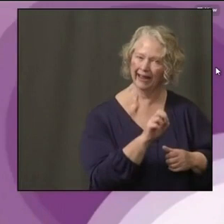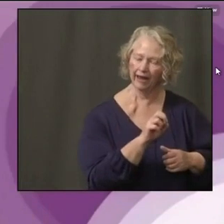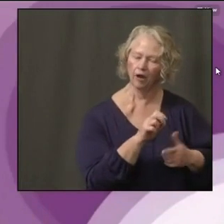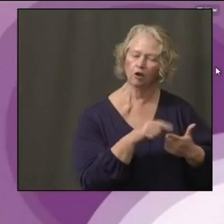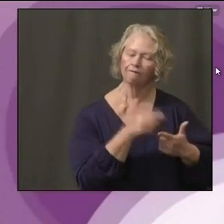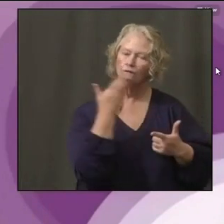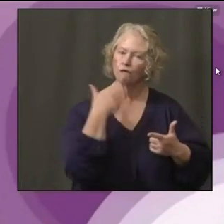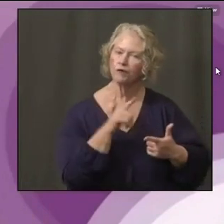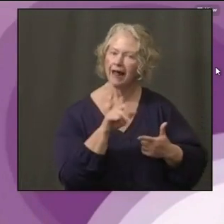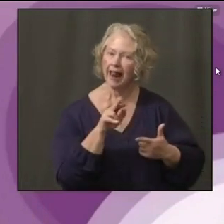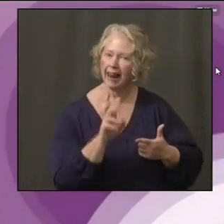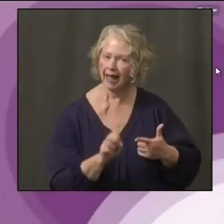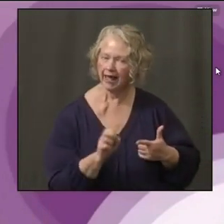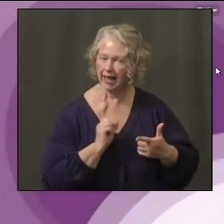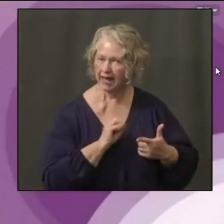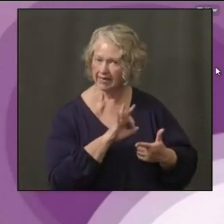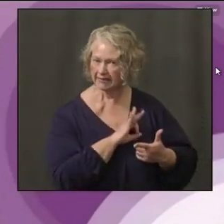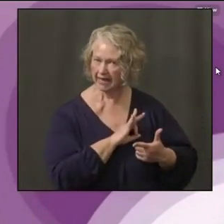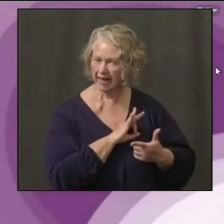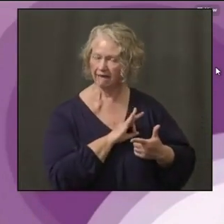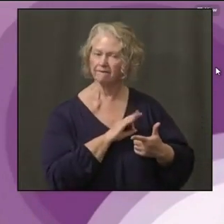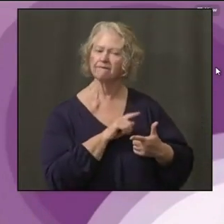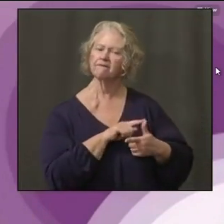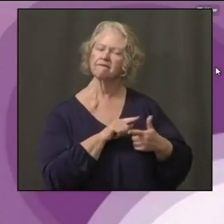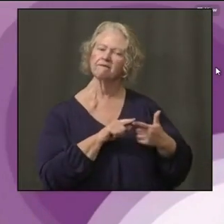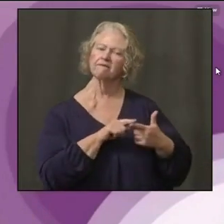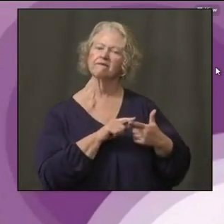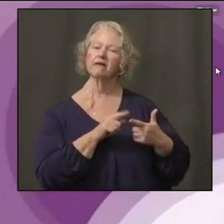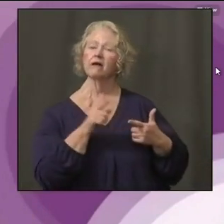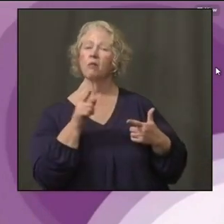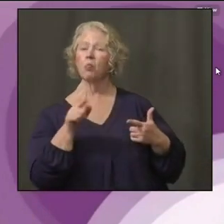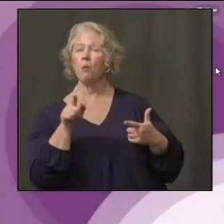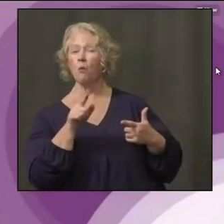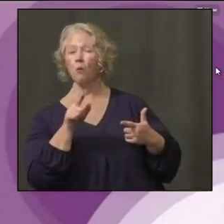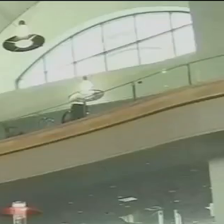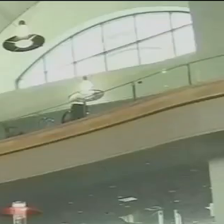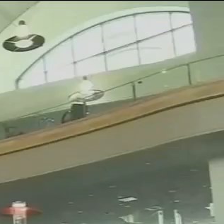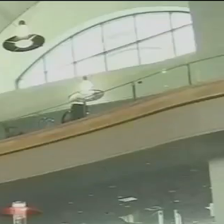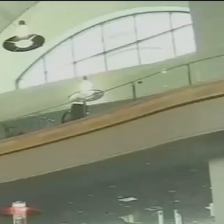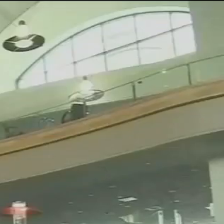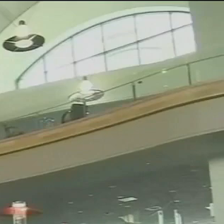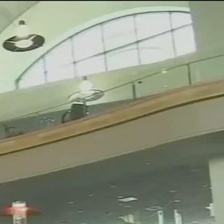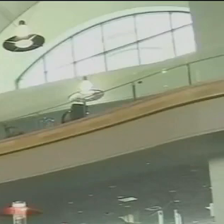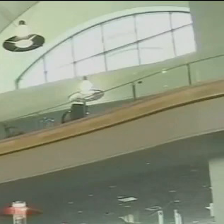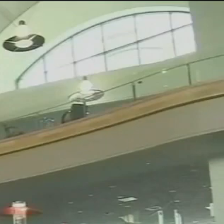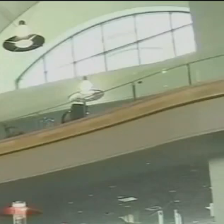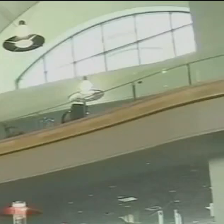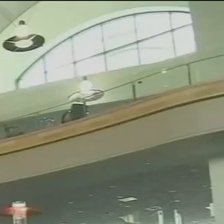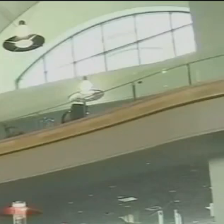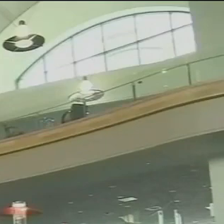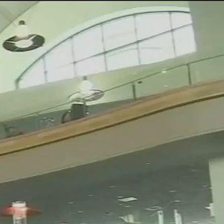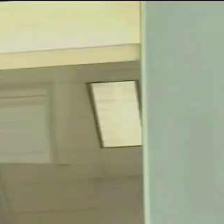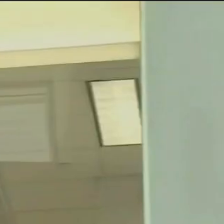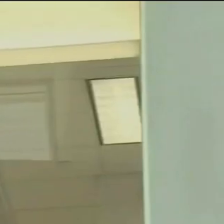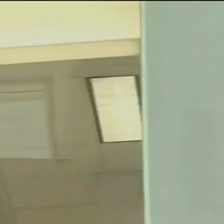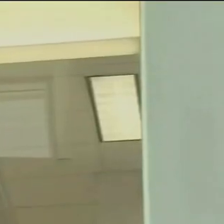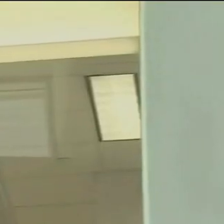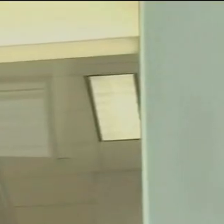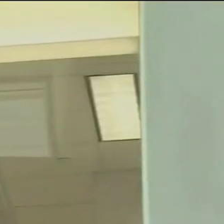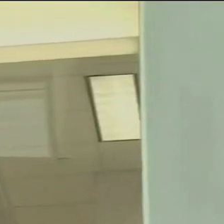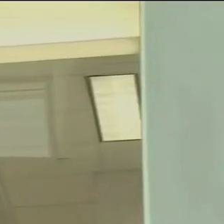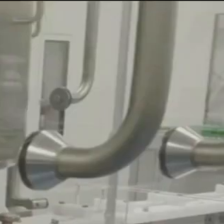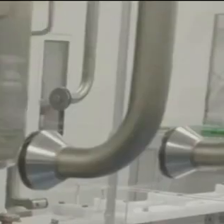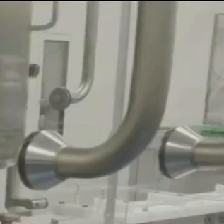frontline staff, the elderly, those who are high risk. Where people can get the vaccine appears to be a big